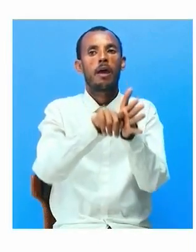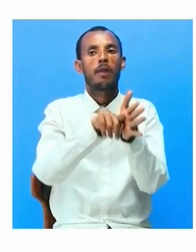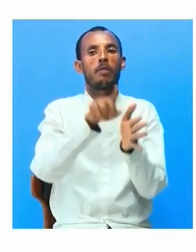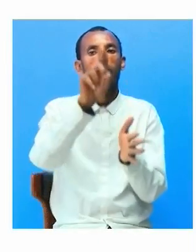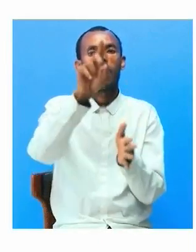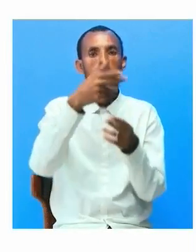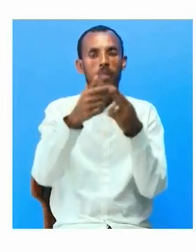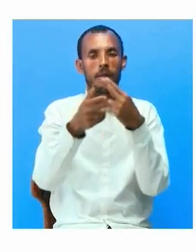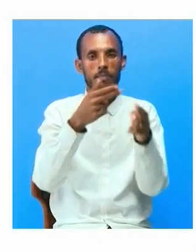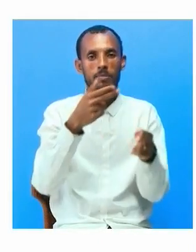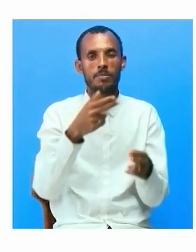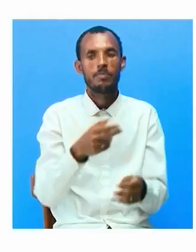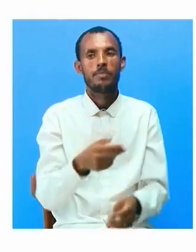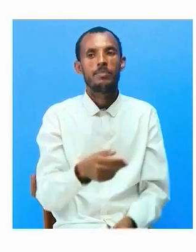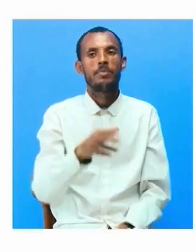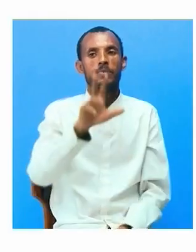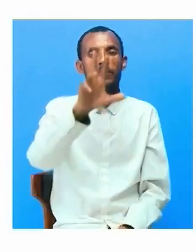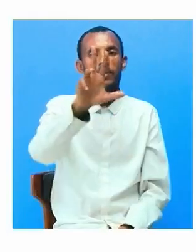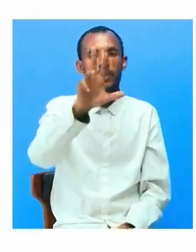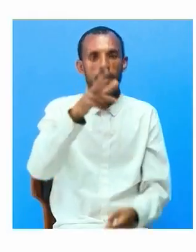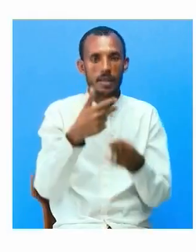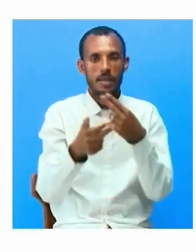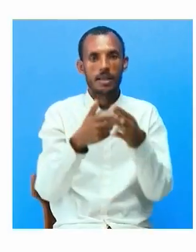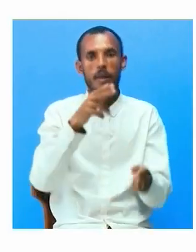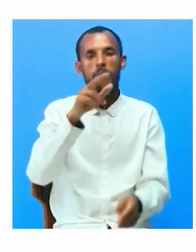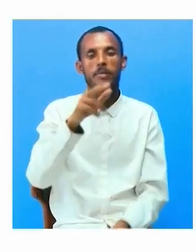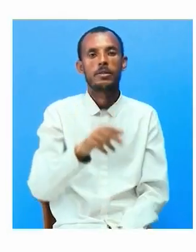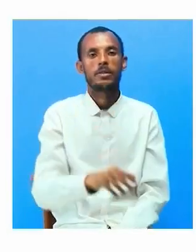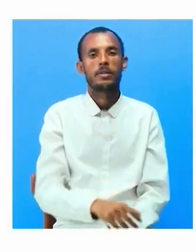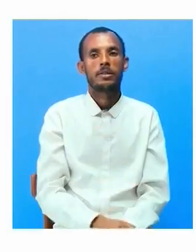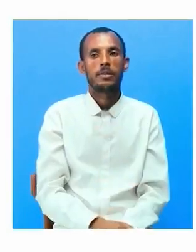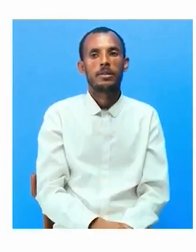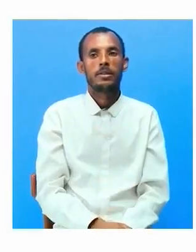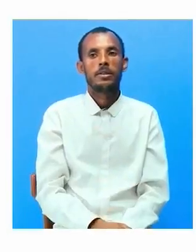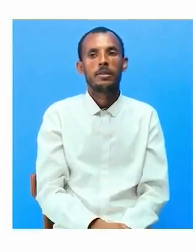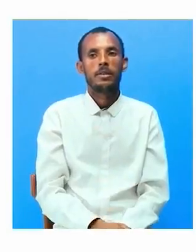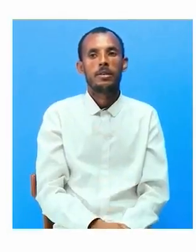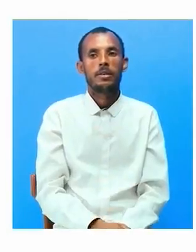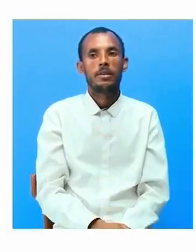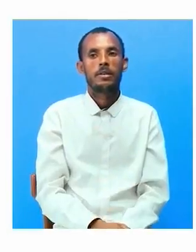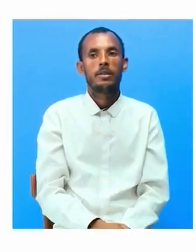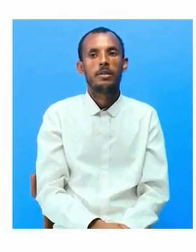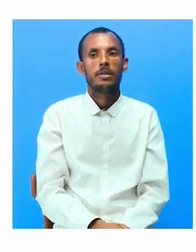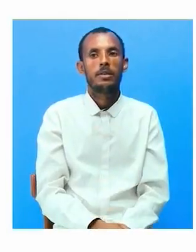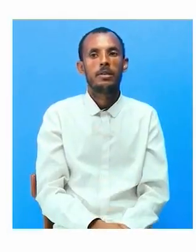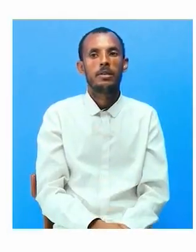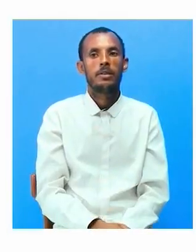-1 times 3 times